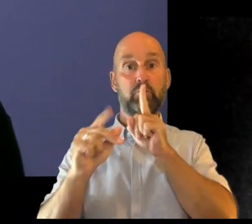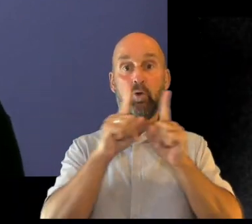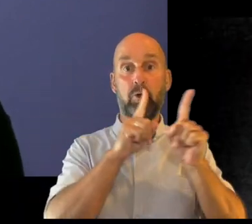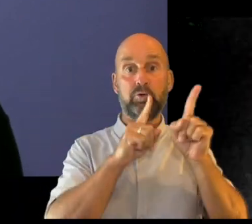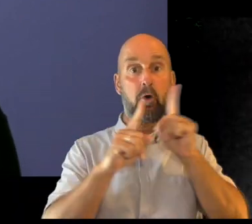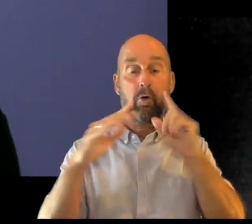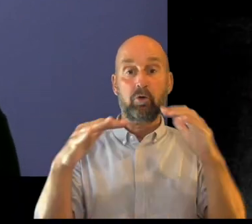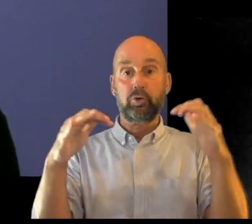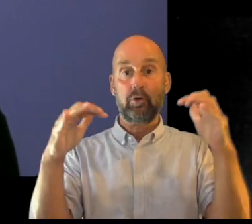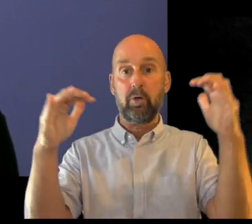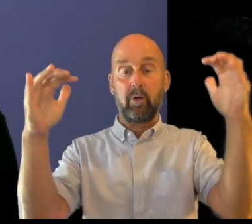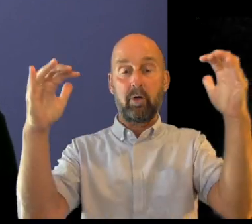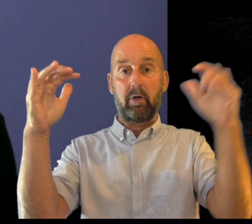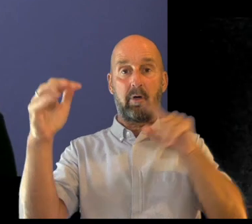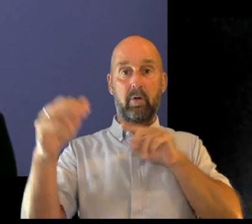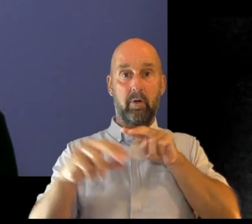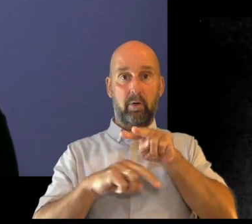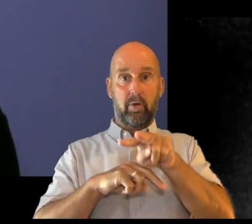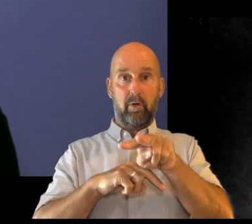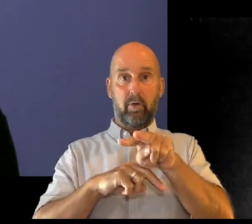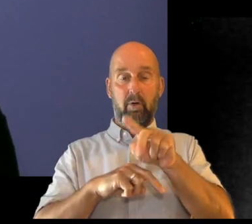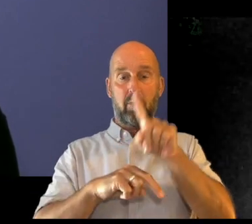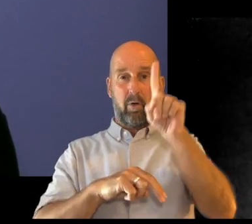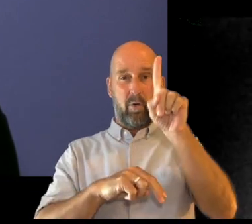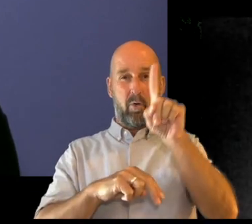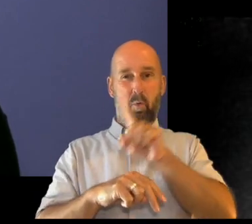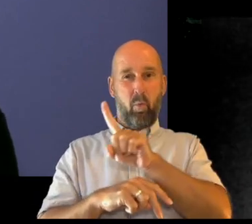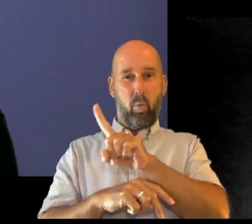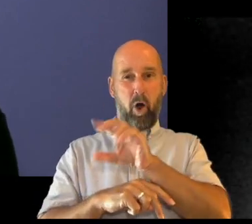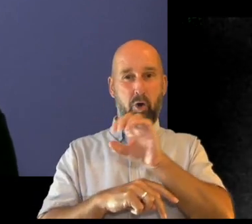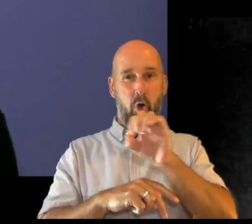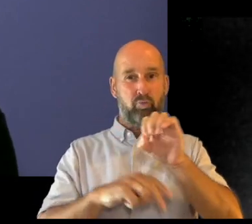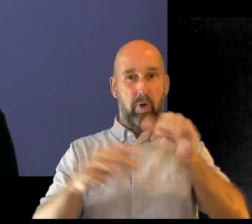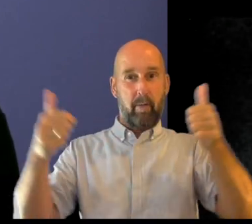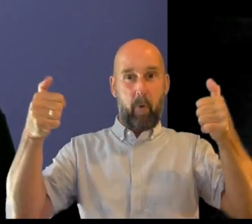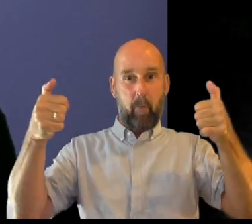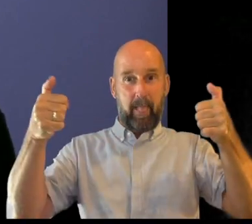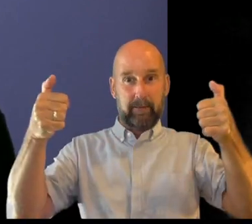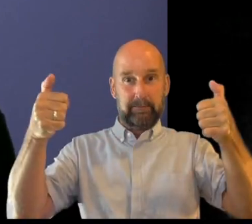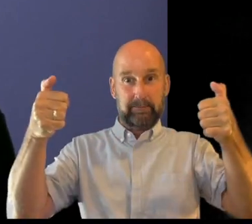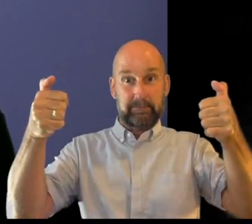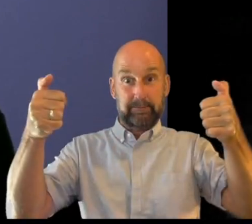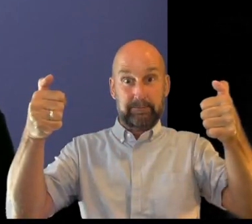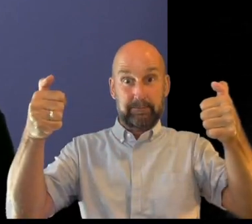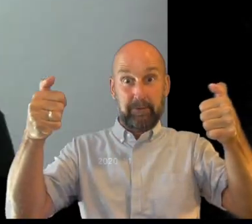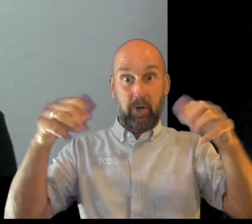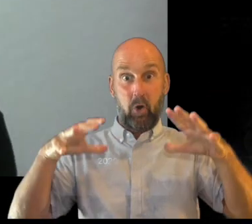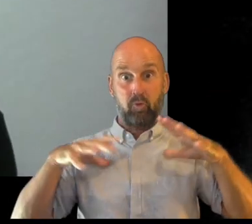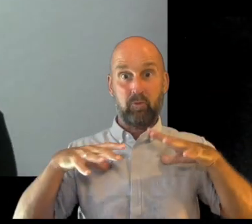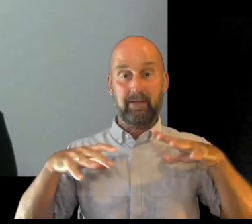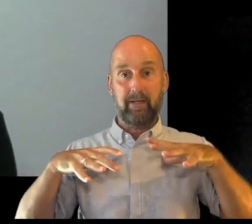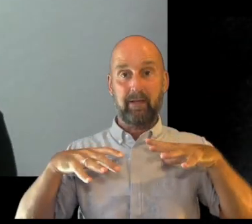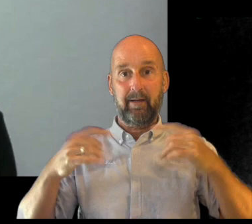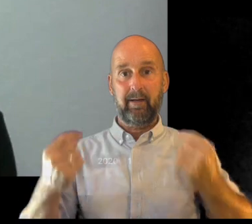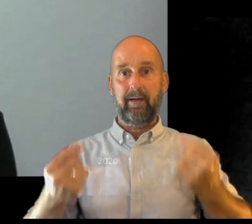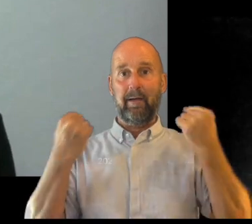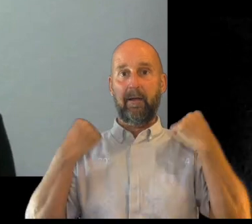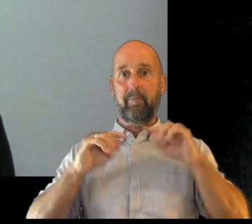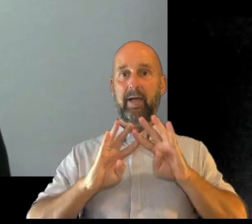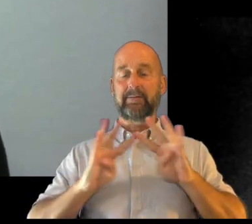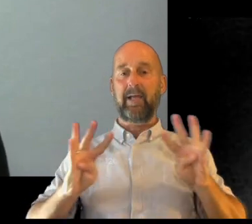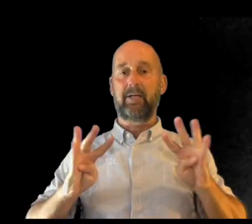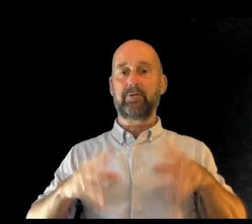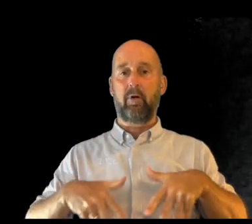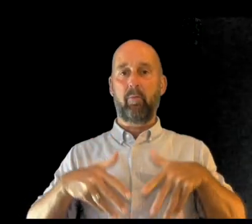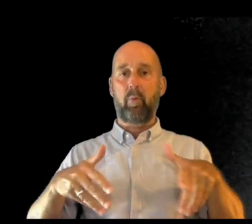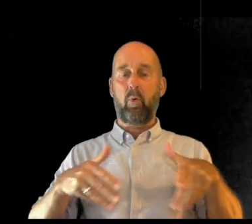black punctured by the blue glow of 100 mobiles aimed, ready. Backstage. Portly